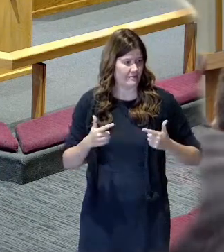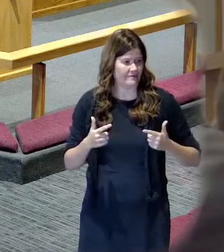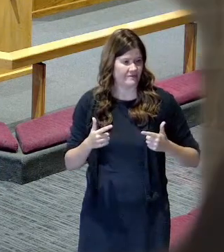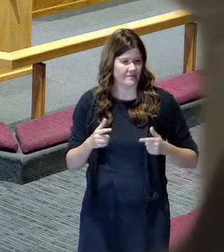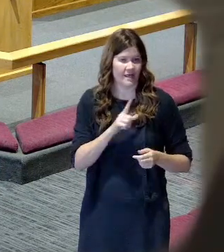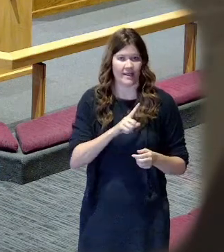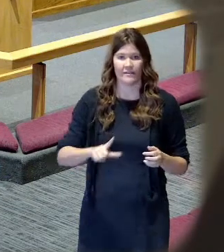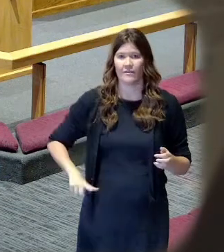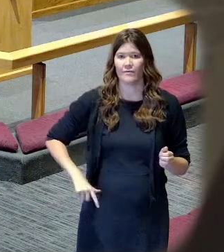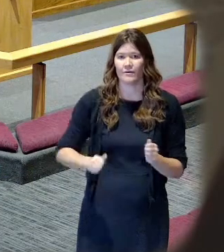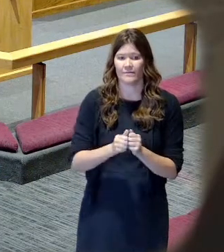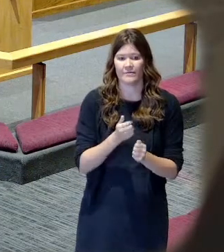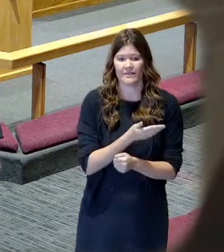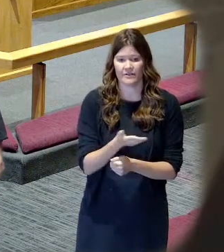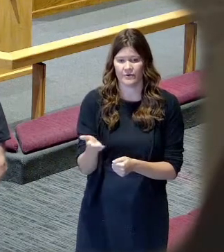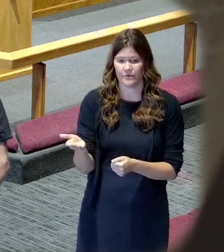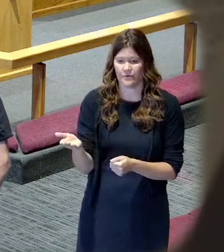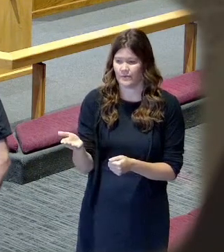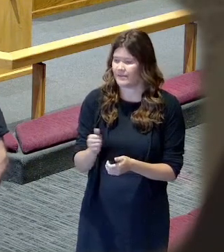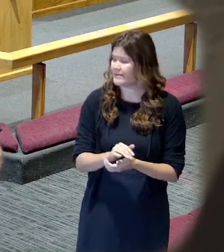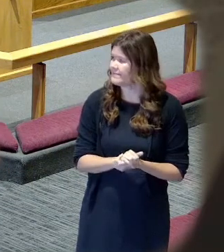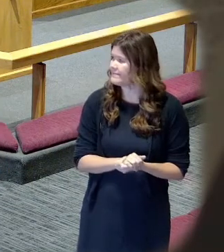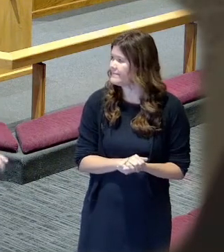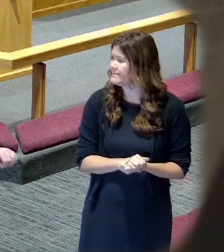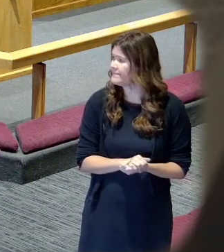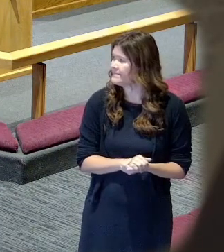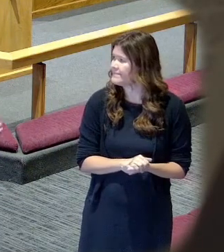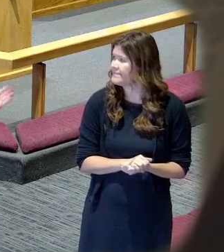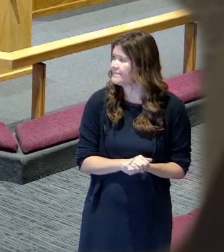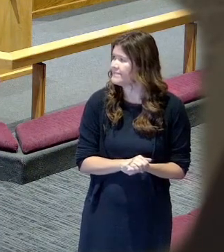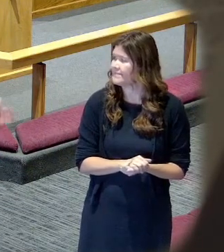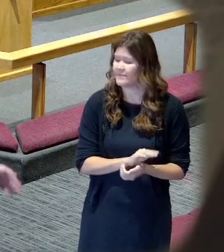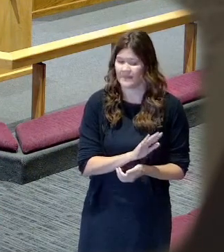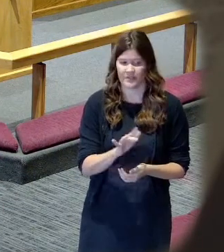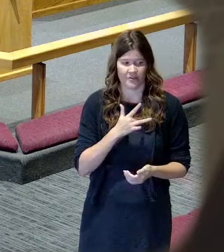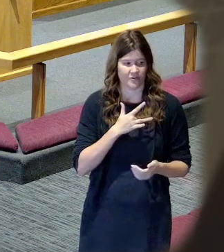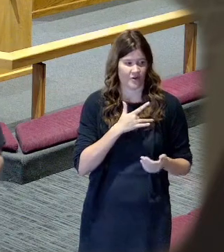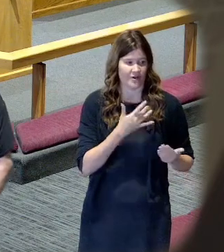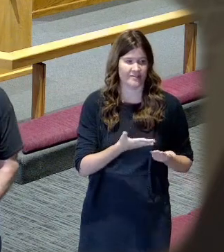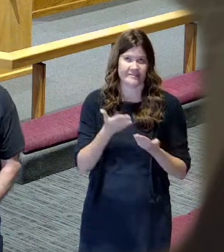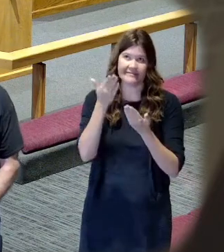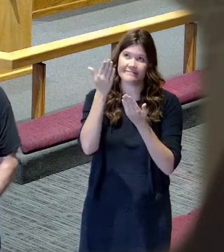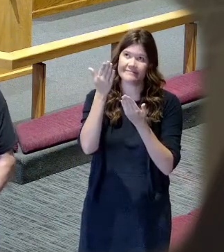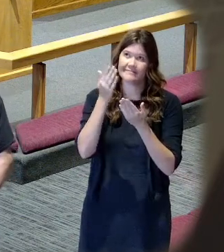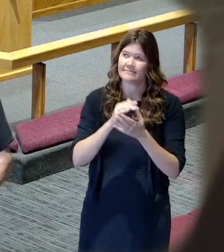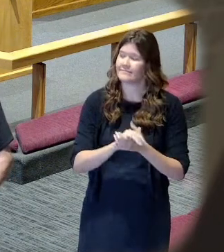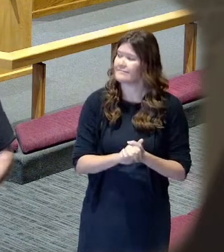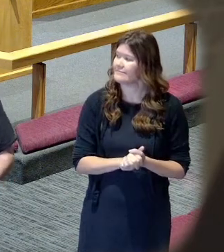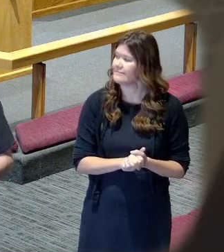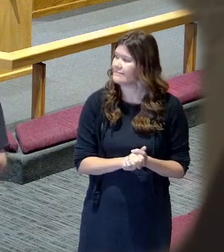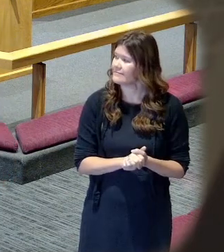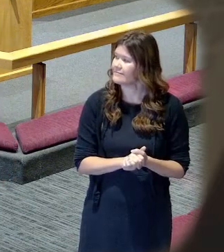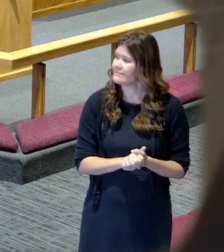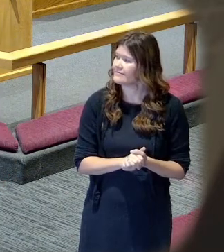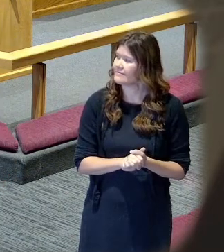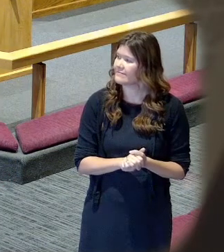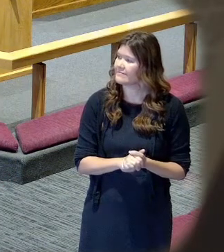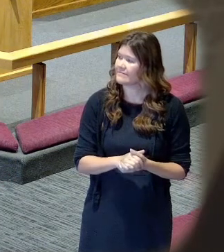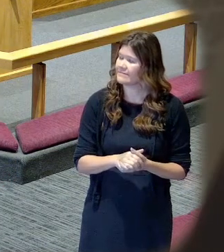The Lord be with you. And also with you. Lift up your hearts. Lift them to the Lord. Let us